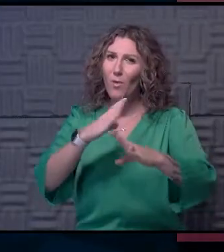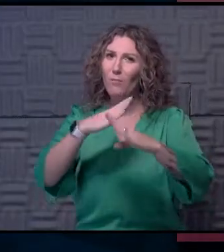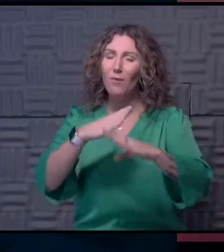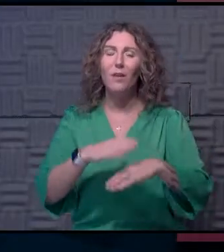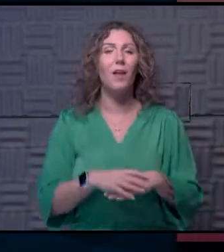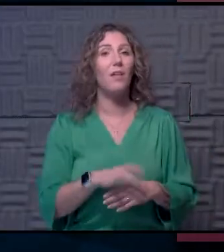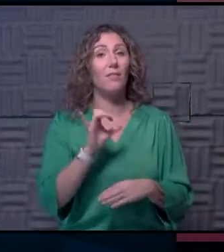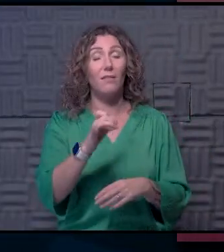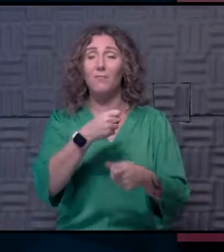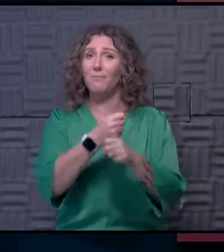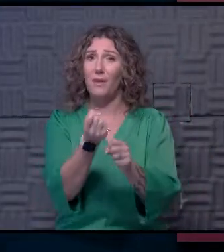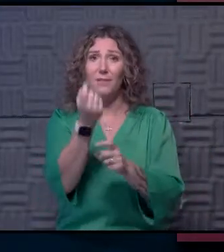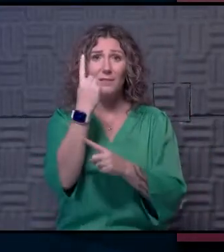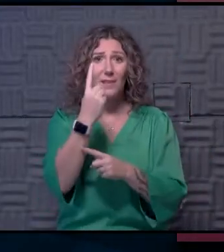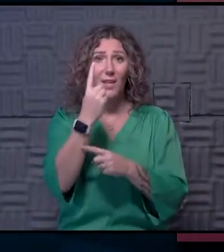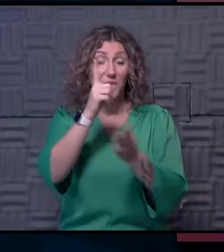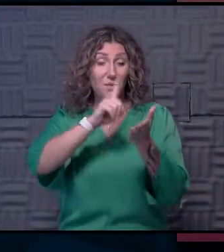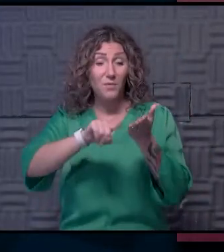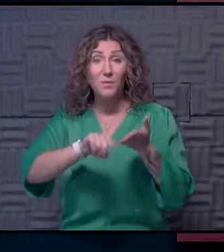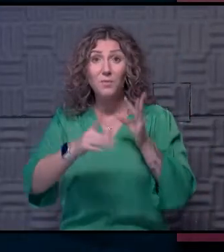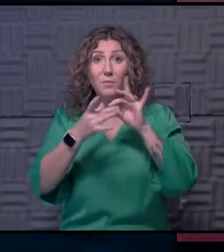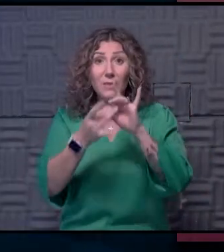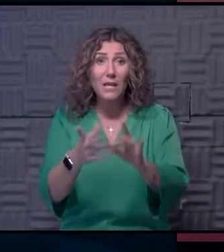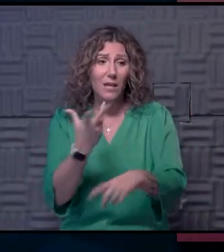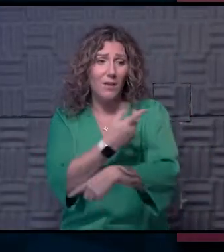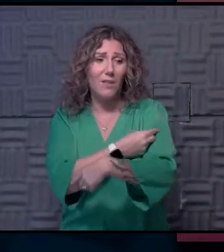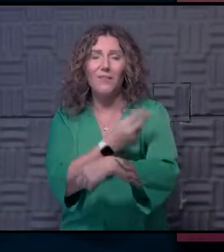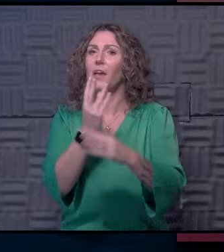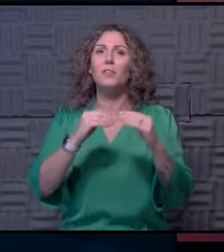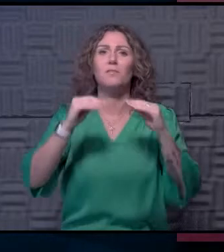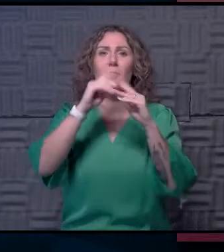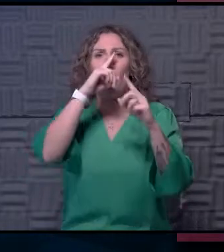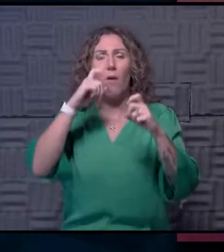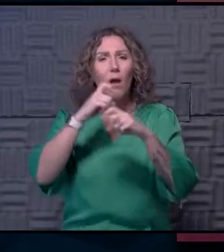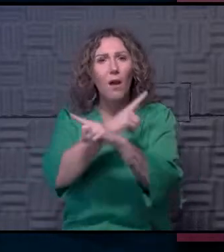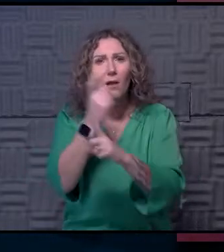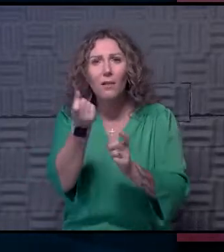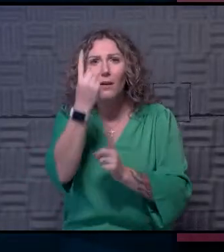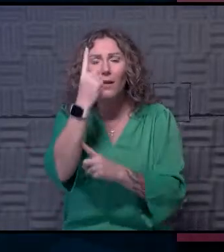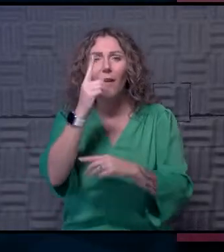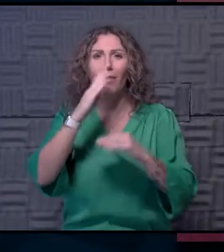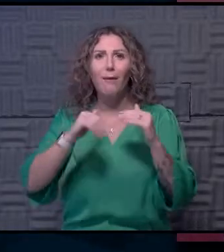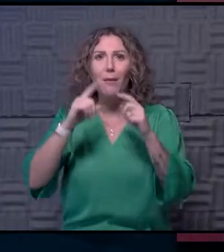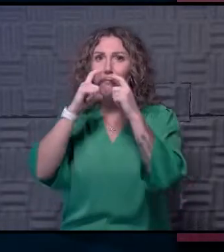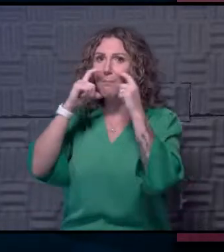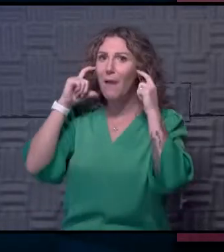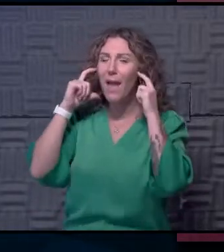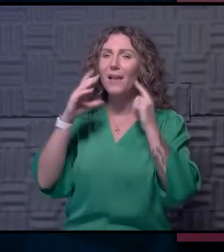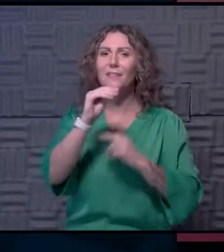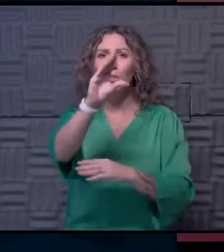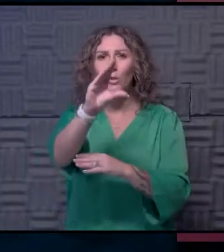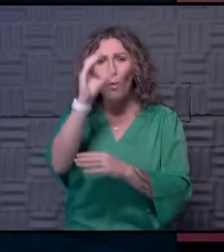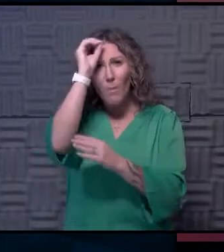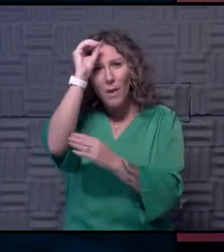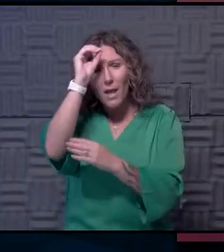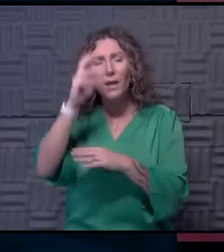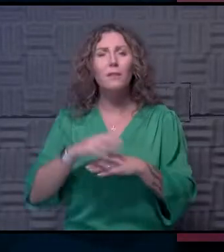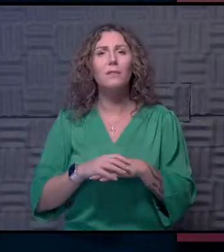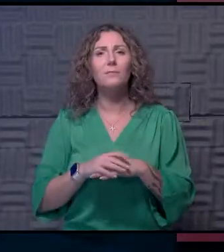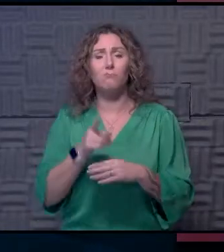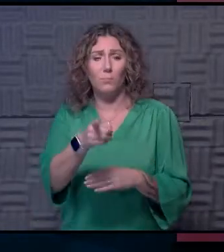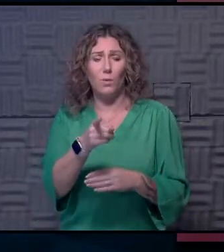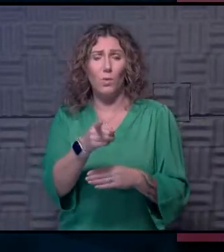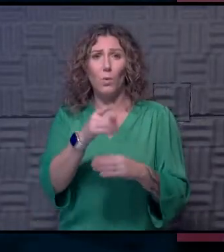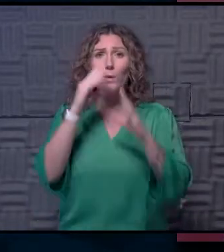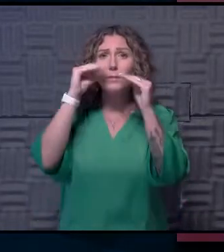that really does make sense. The research around vaccines is much more complicated to understand than masks. In your opinion, would you expect to